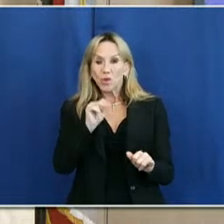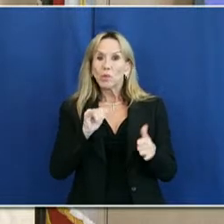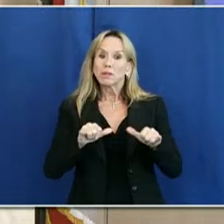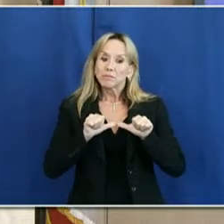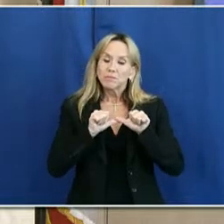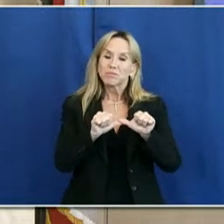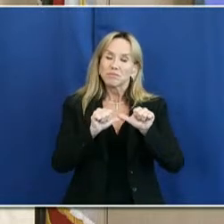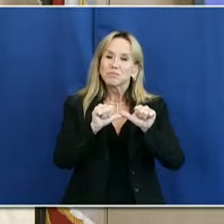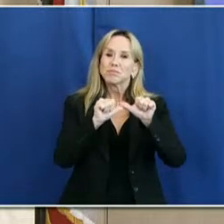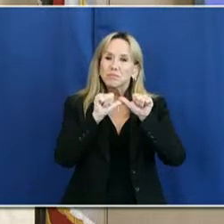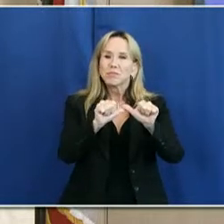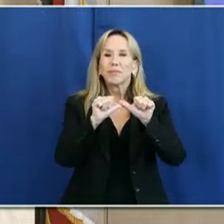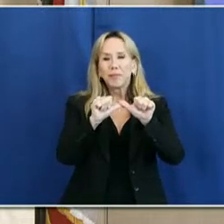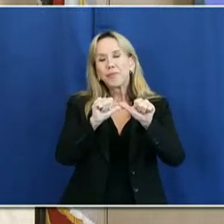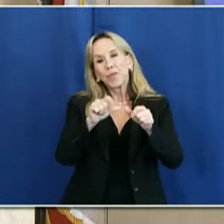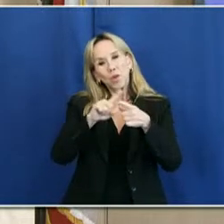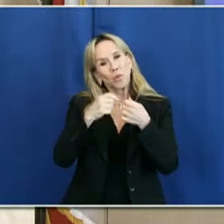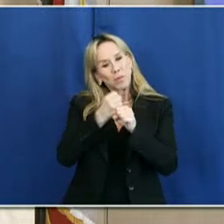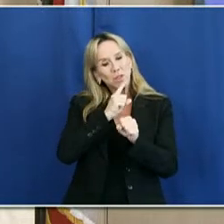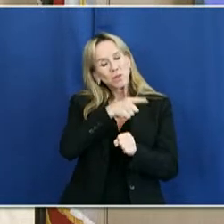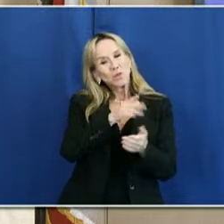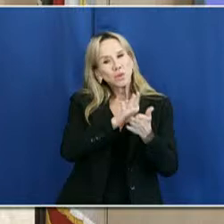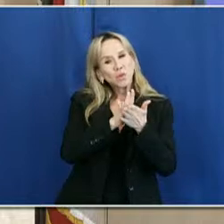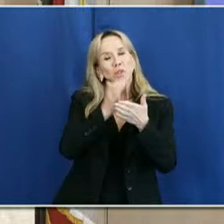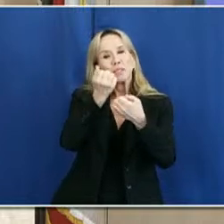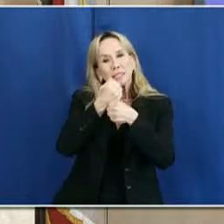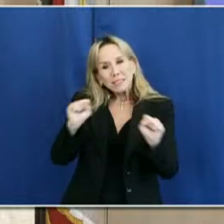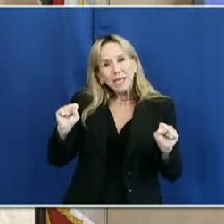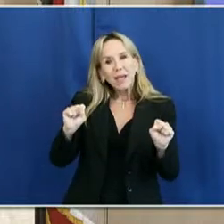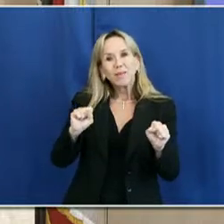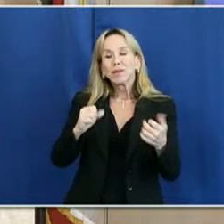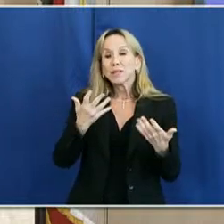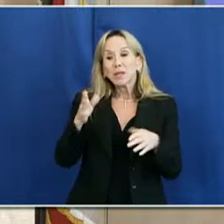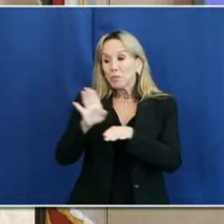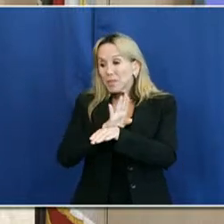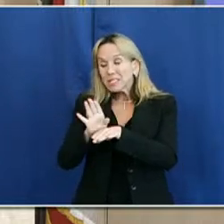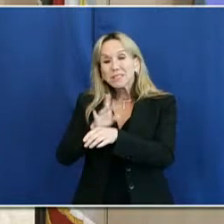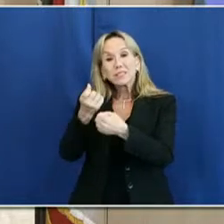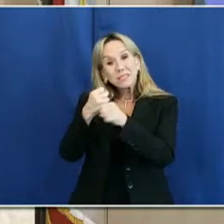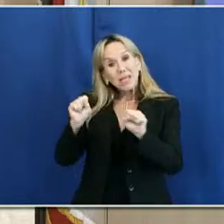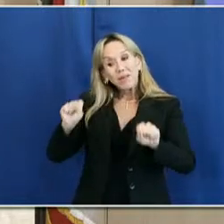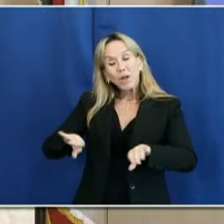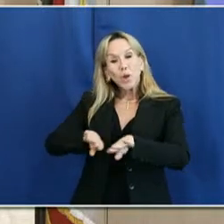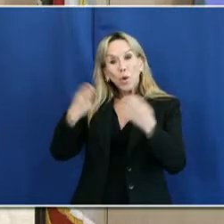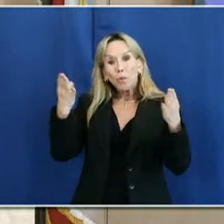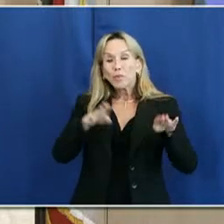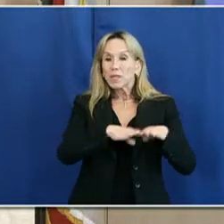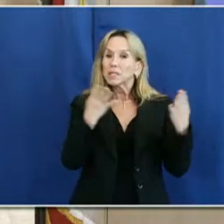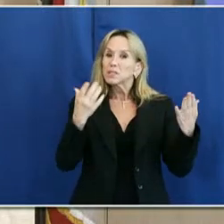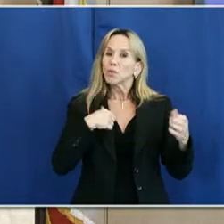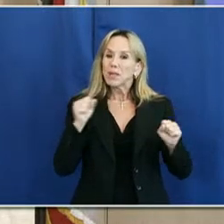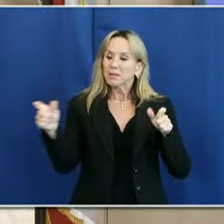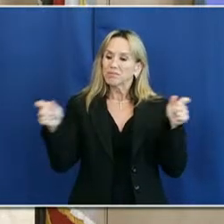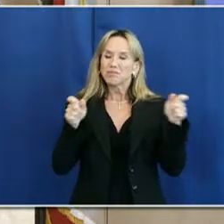time to keep our schools safe and open, to keep our businesses safe and open, and to get this outbreak under